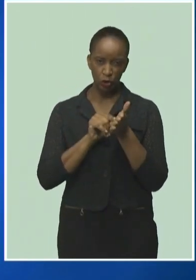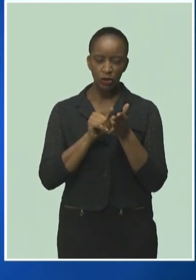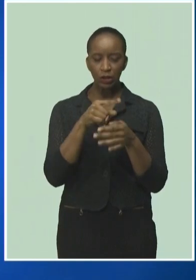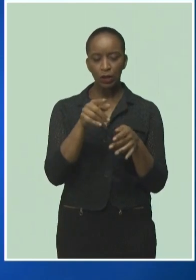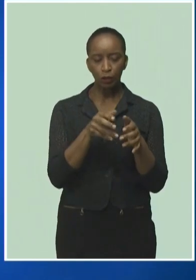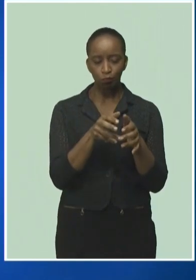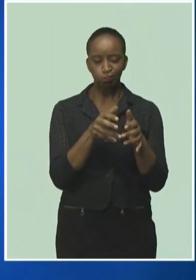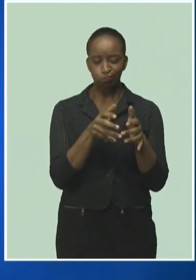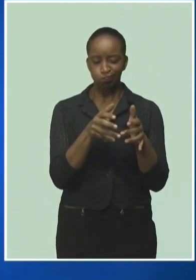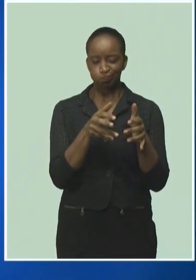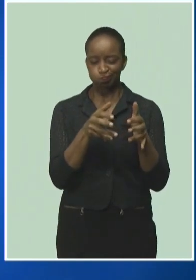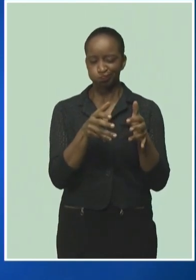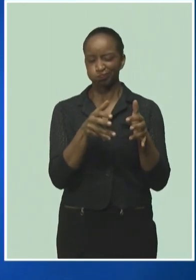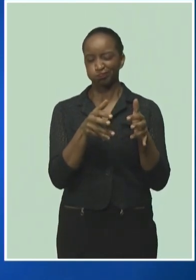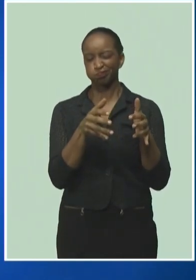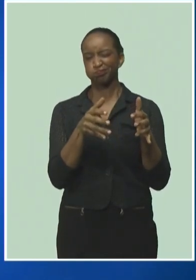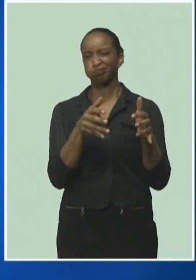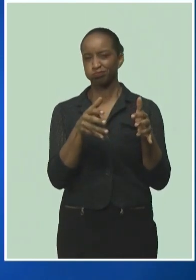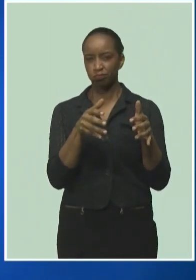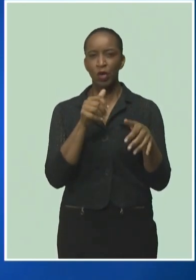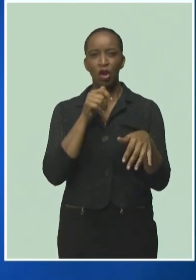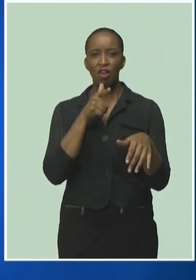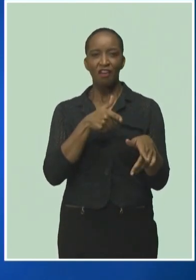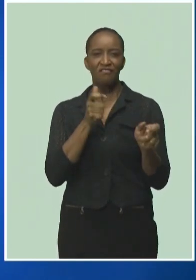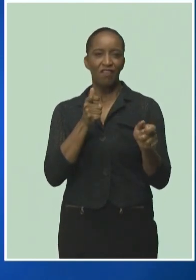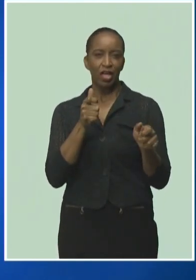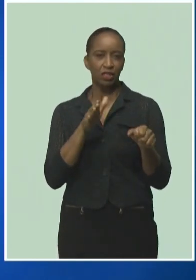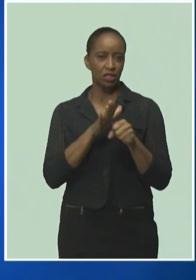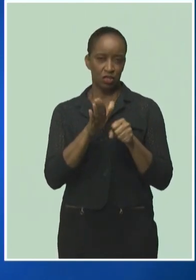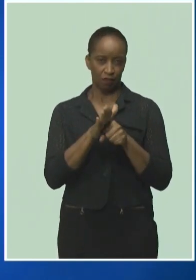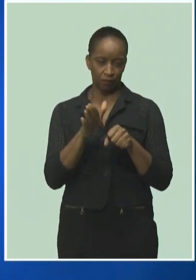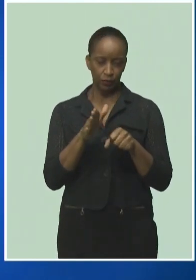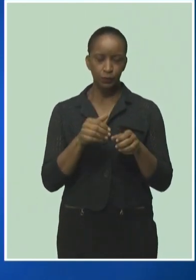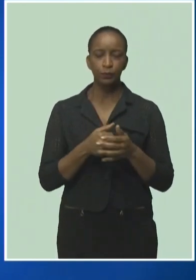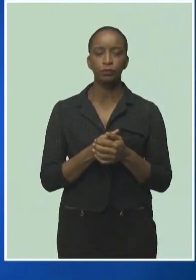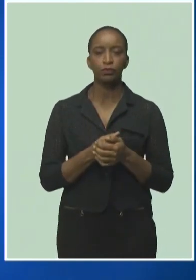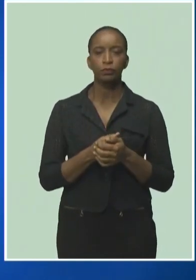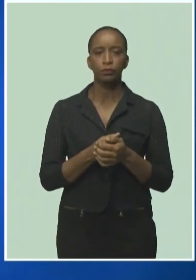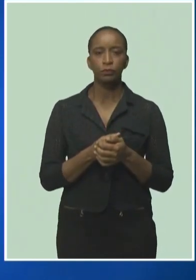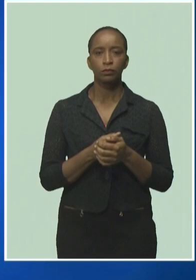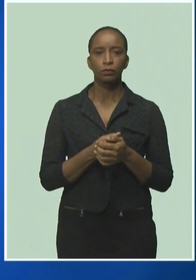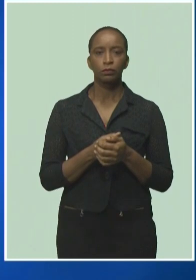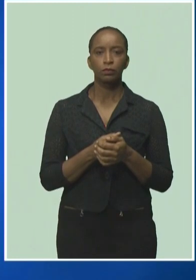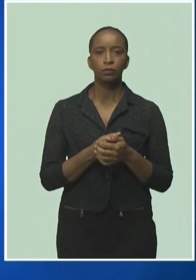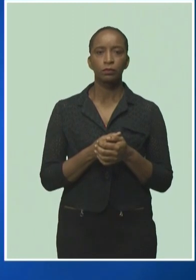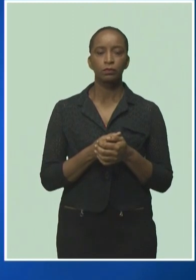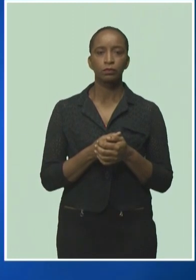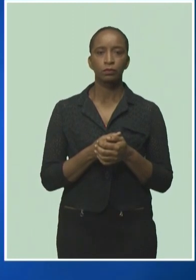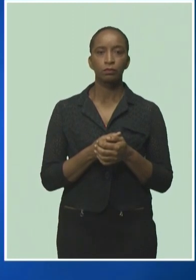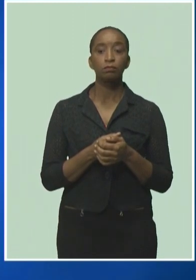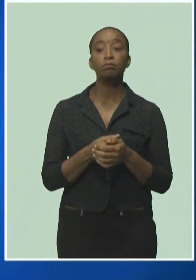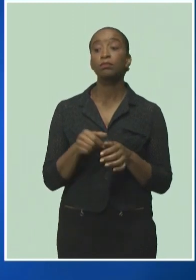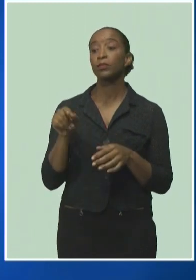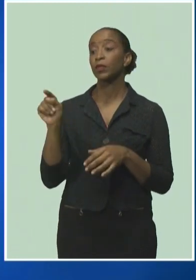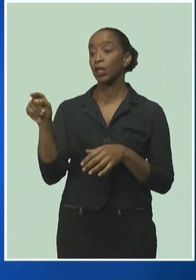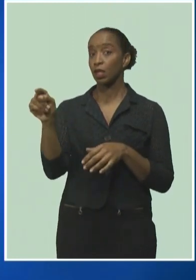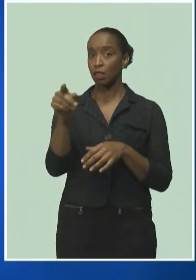high mortality within the poultry sector. But I've been having a conversation with the larger and smaller